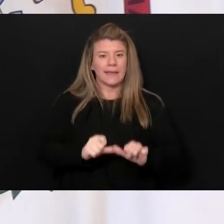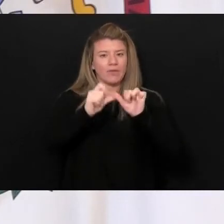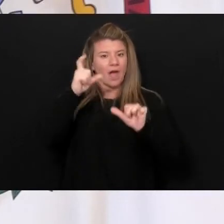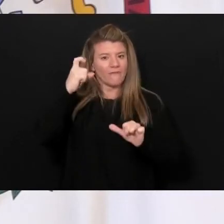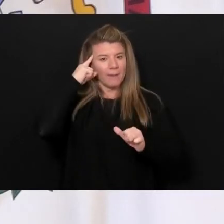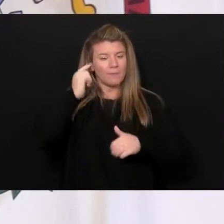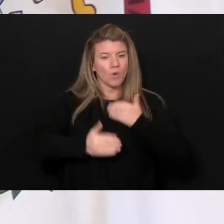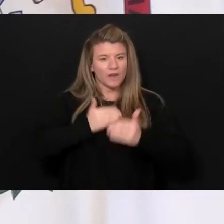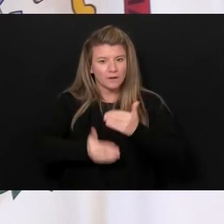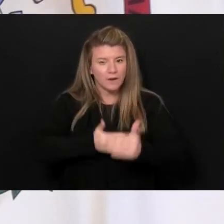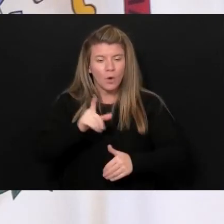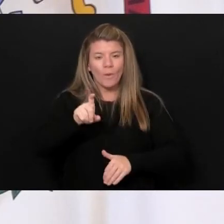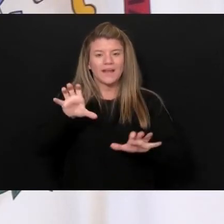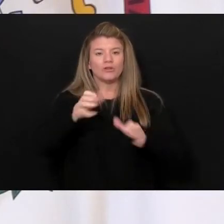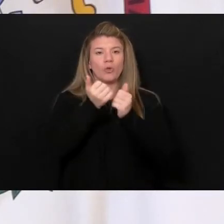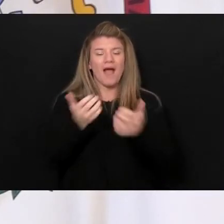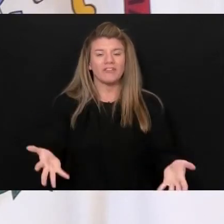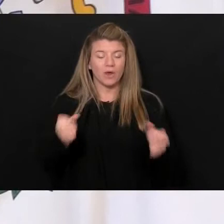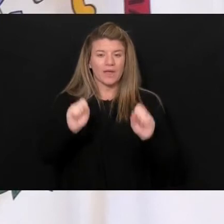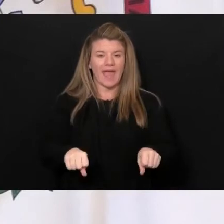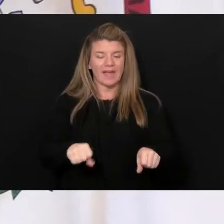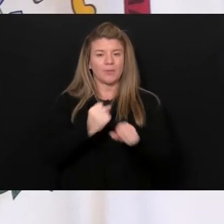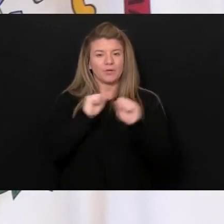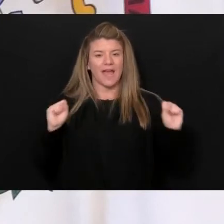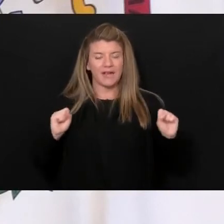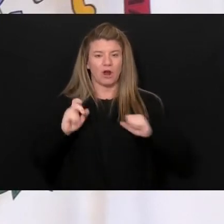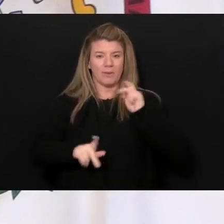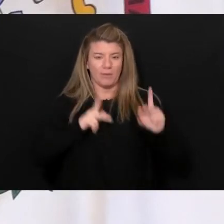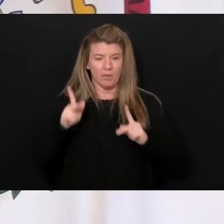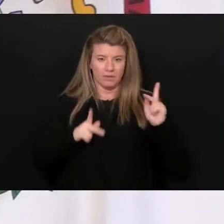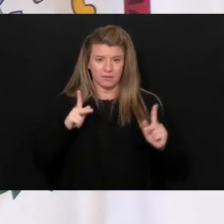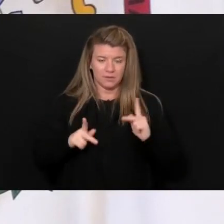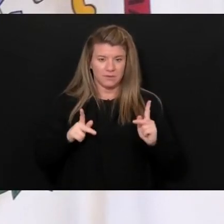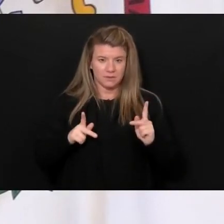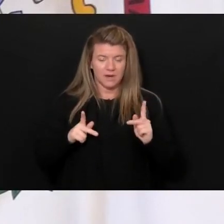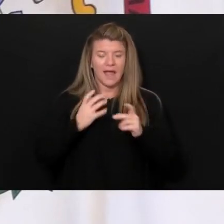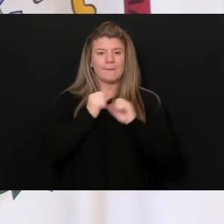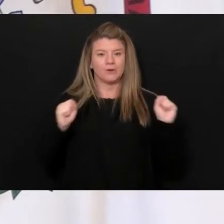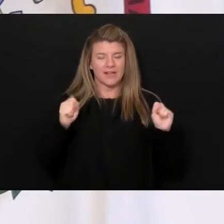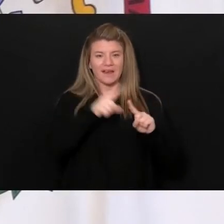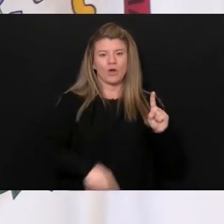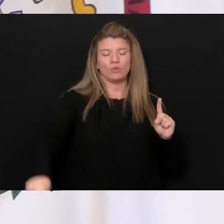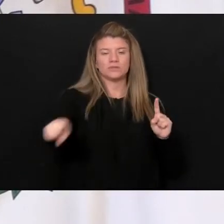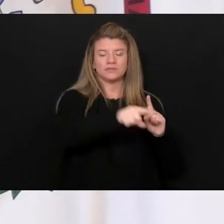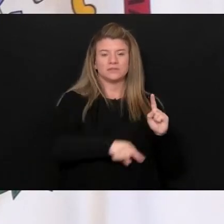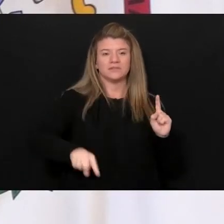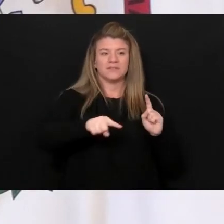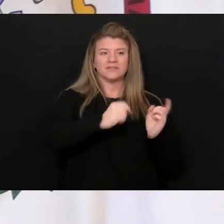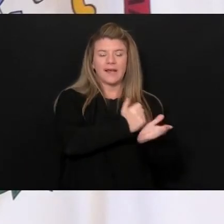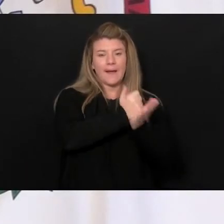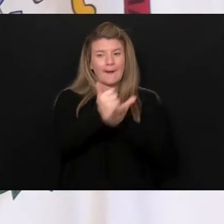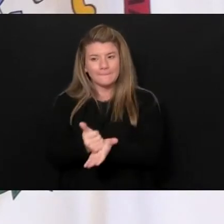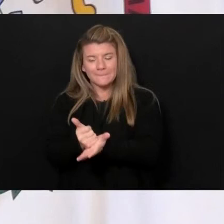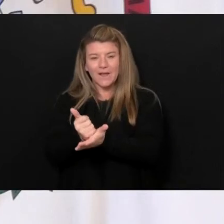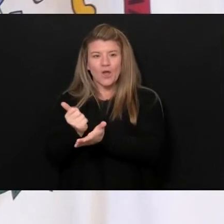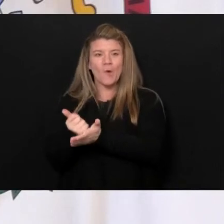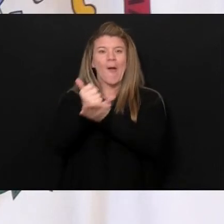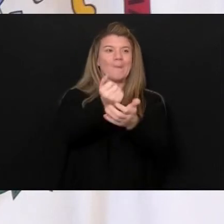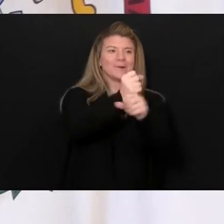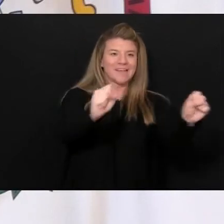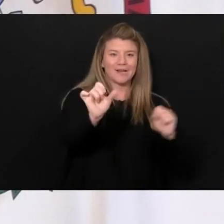to do everything we possibly can to protect our people and to protect those that are helping to protect our people.